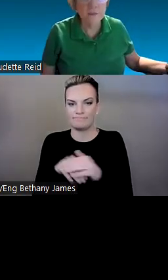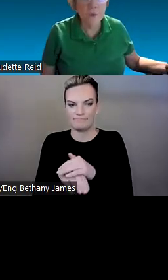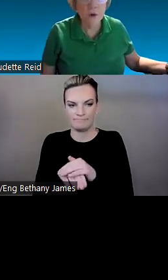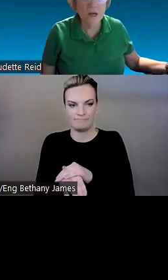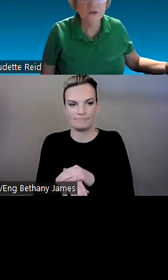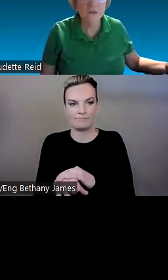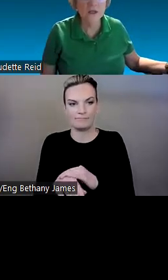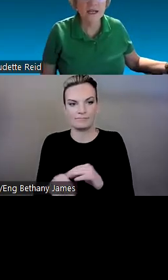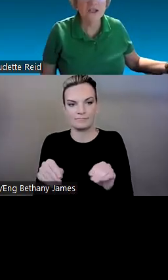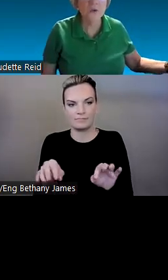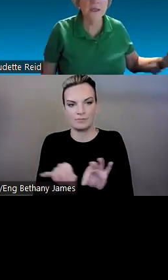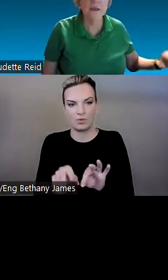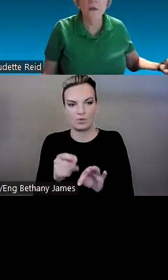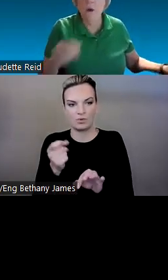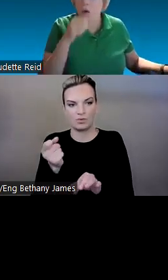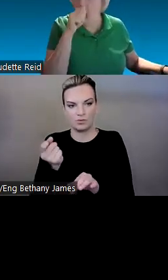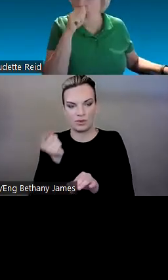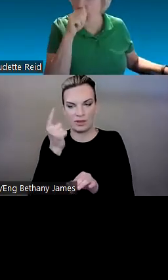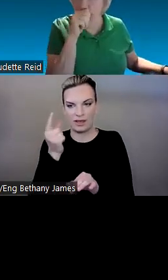Now, it's important to realize you